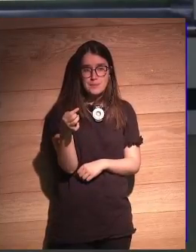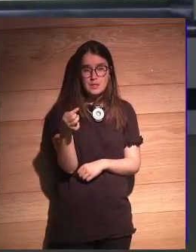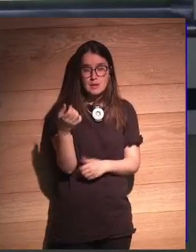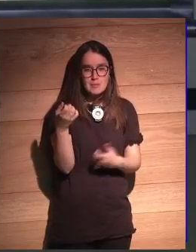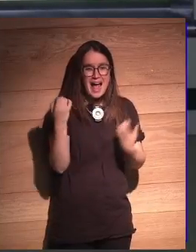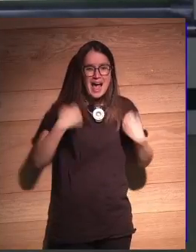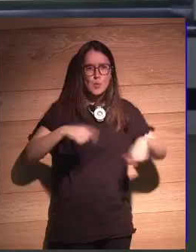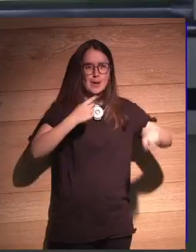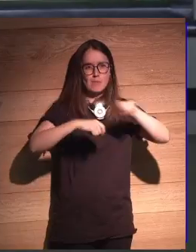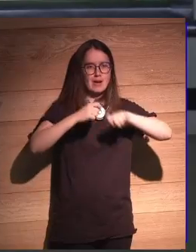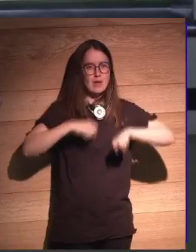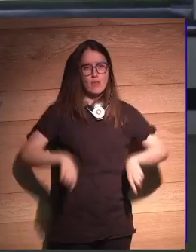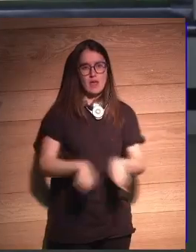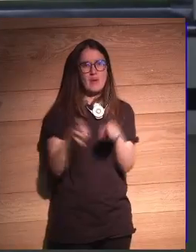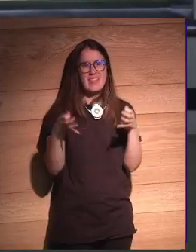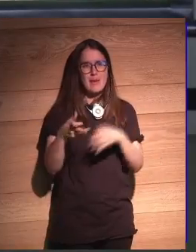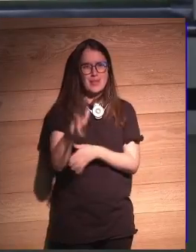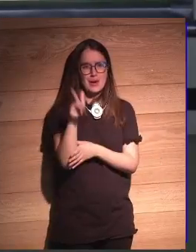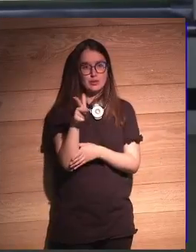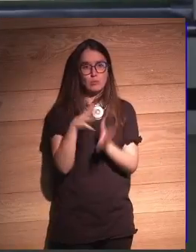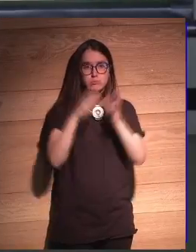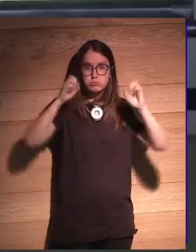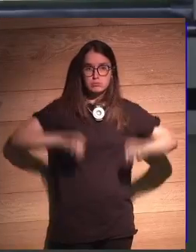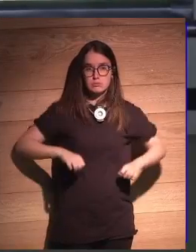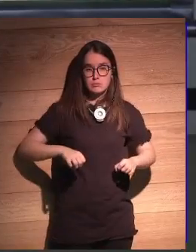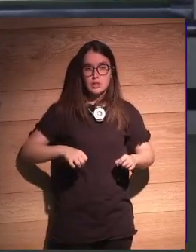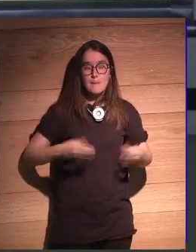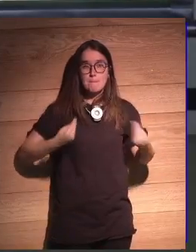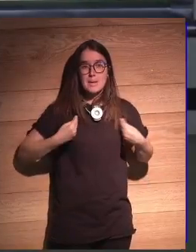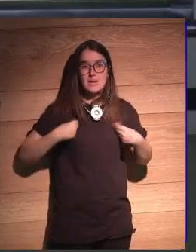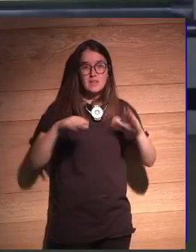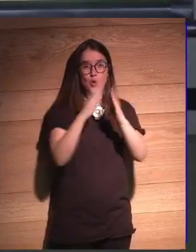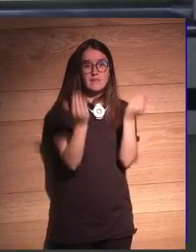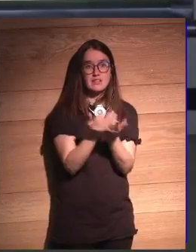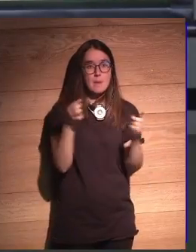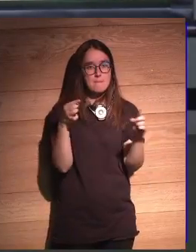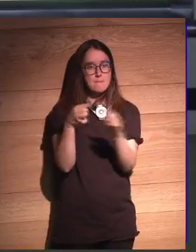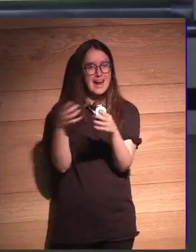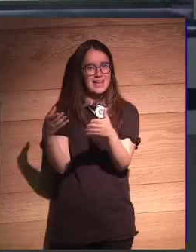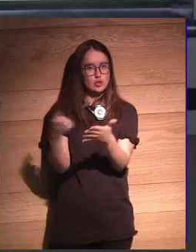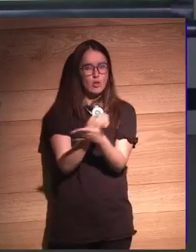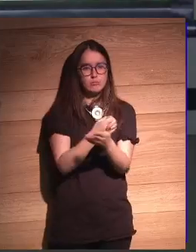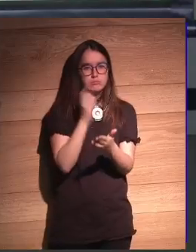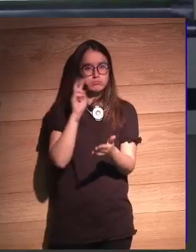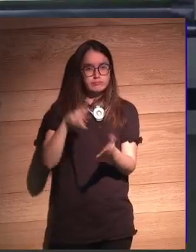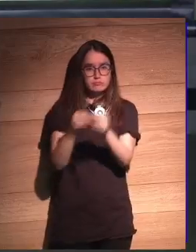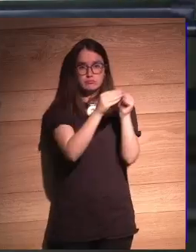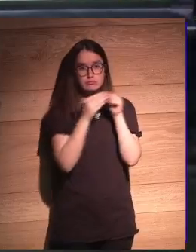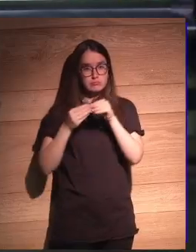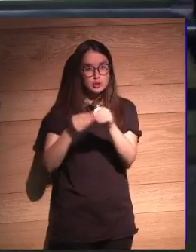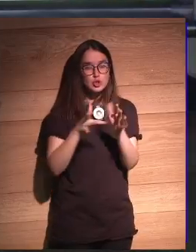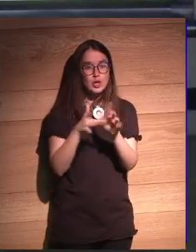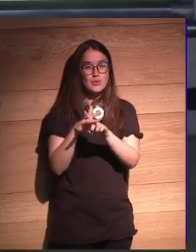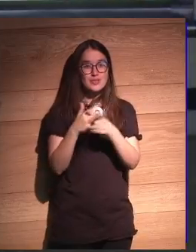with the goal of universal housing for all. So we're actually in a situation where the right to